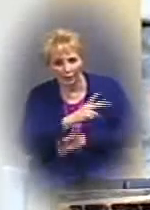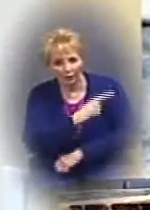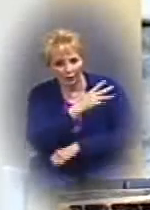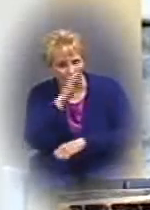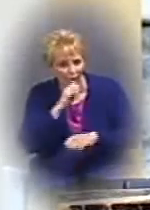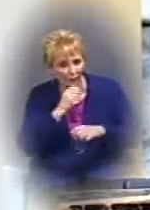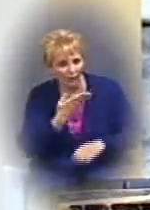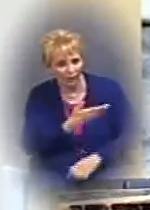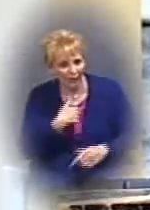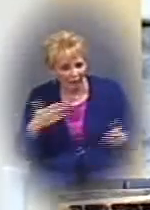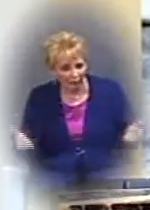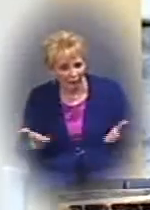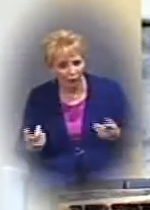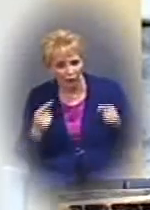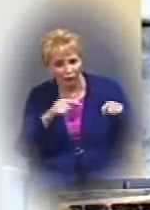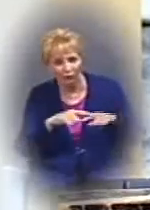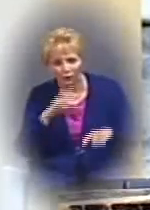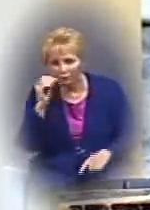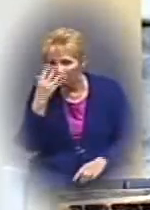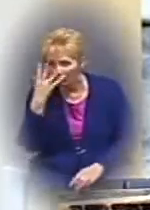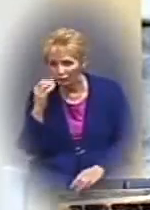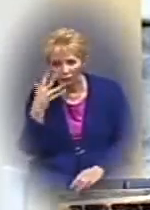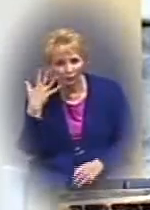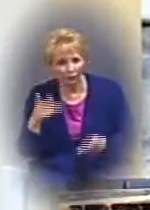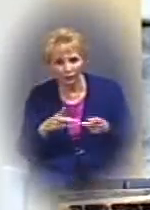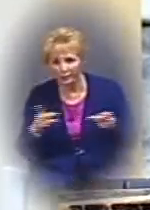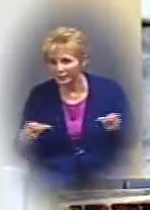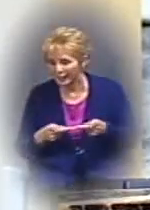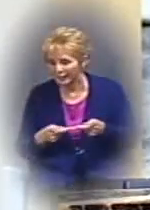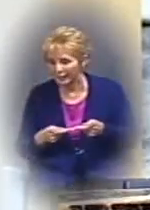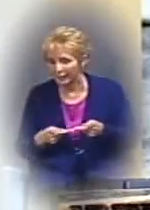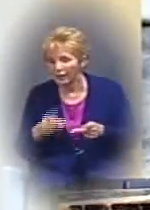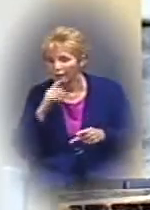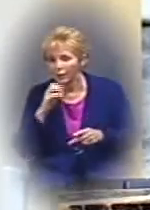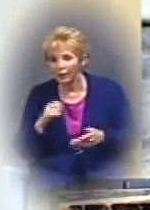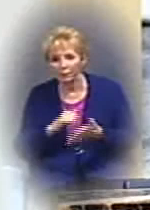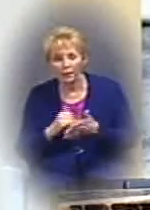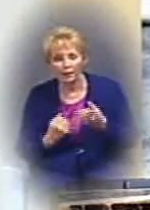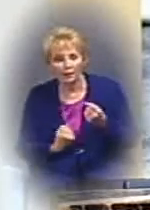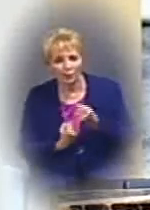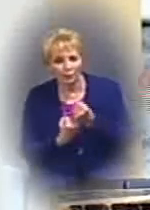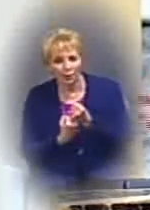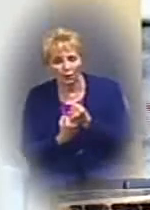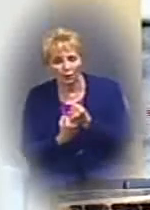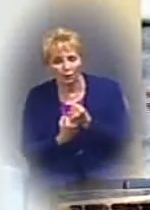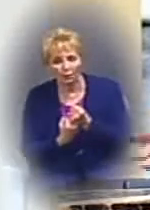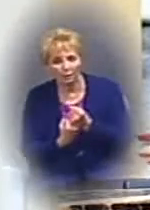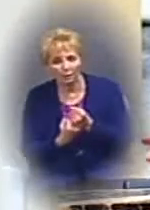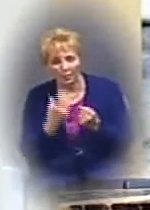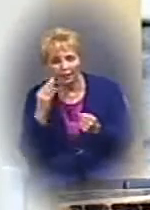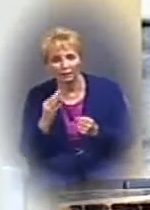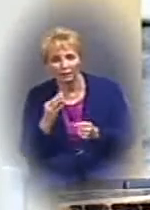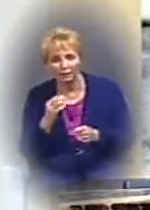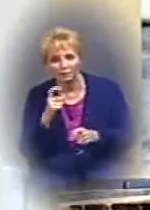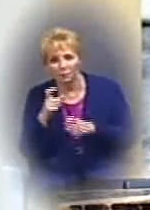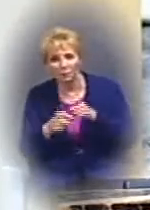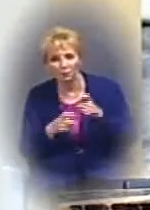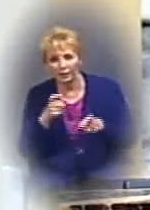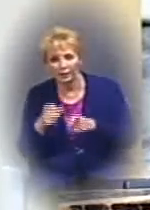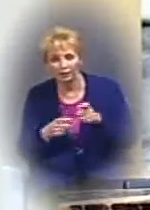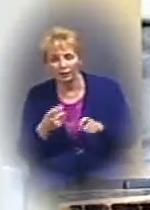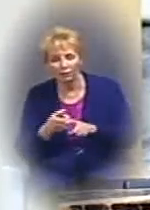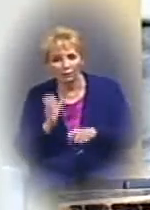been there, I encourage you to come. It's a beautiful, beautiful facility that has been sponsored because of the giving hearts of our